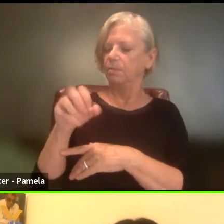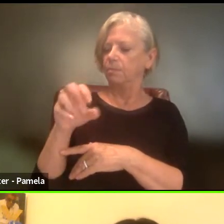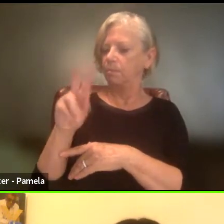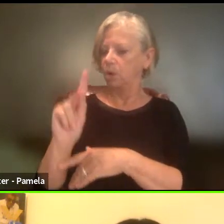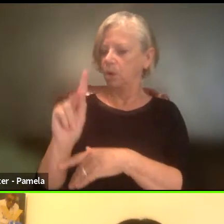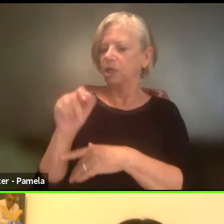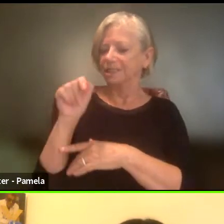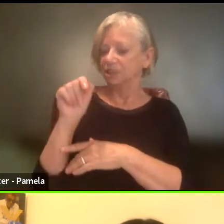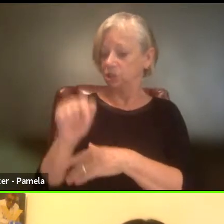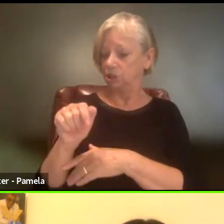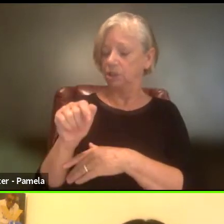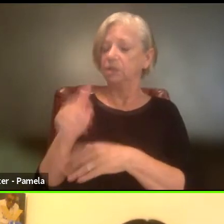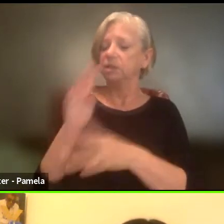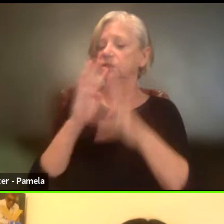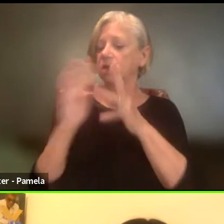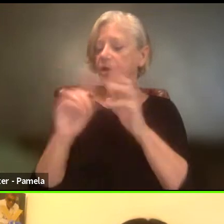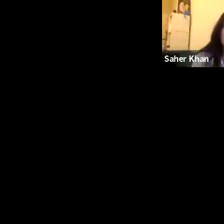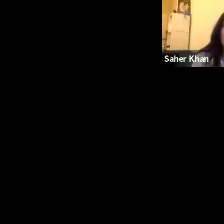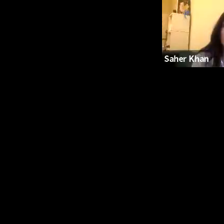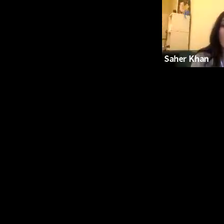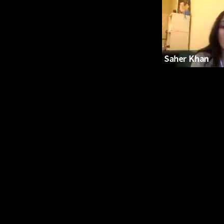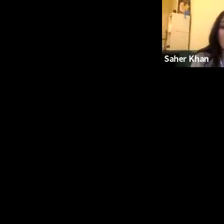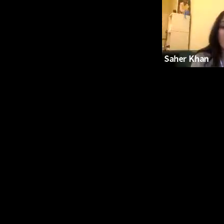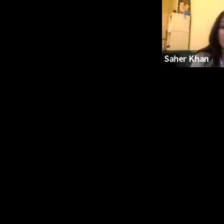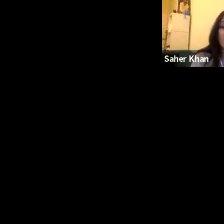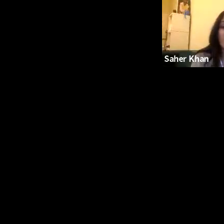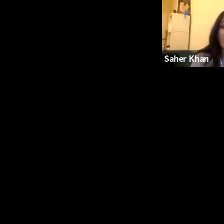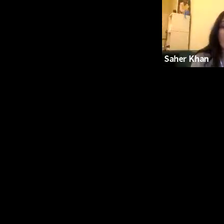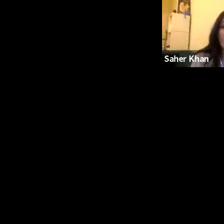bill concerning the COVID vaccine requirements.